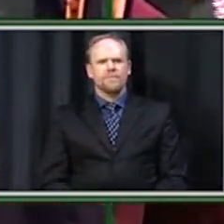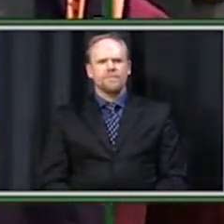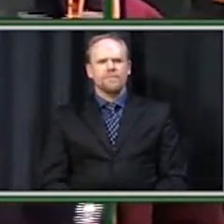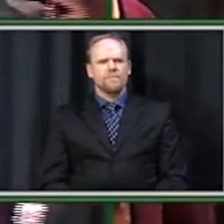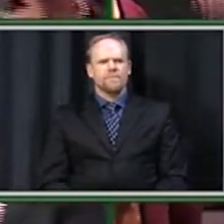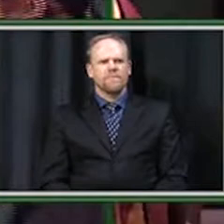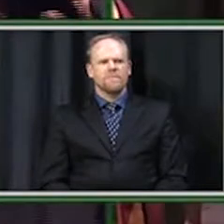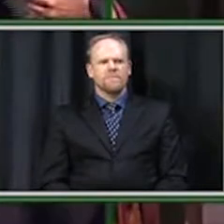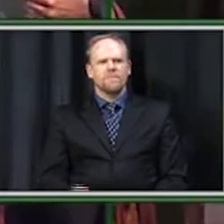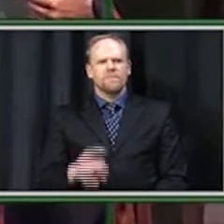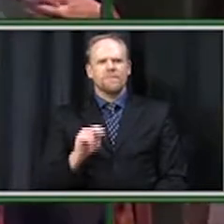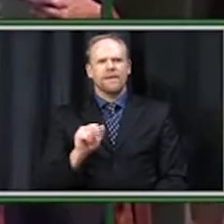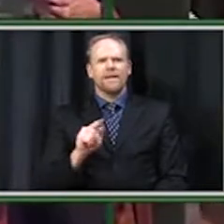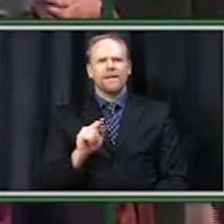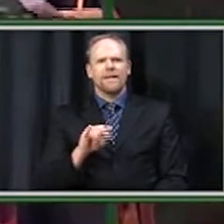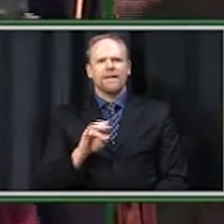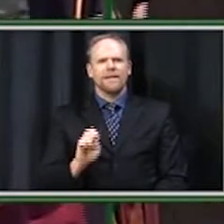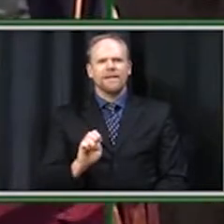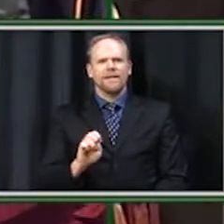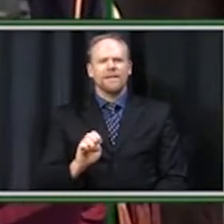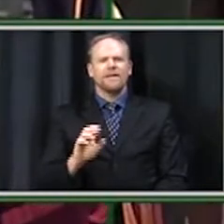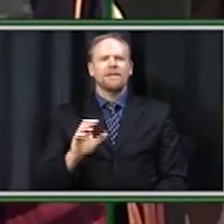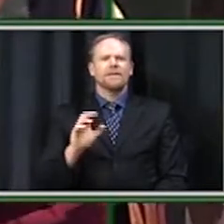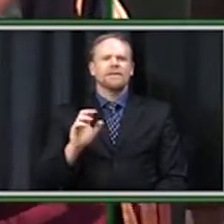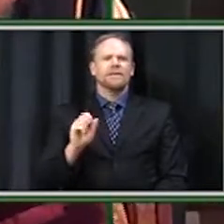Natalie Gray.